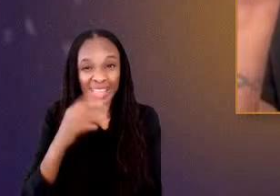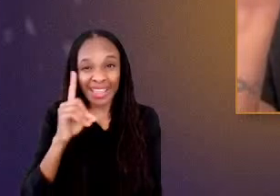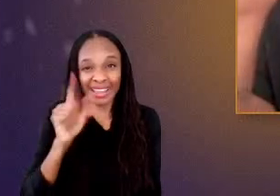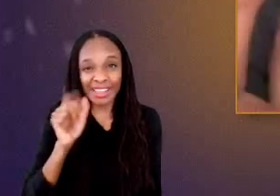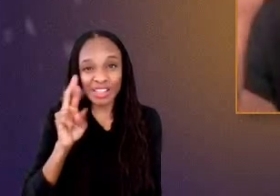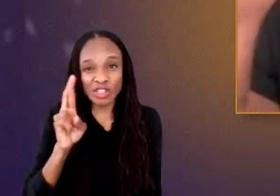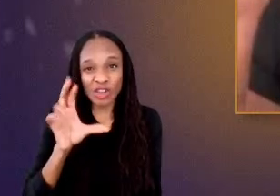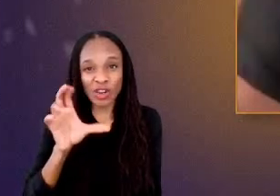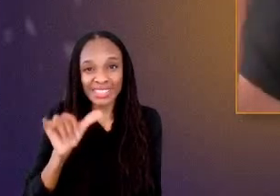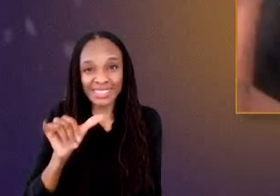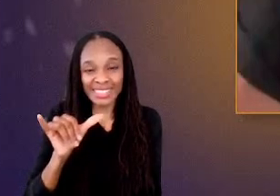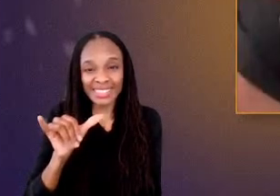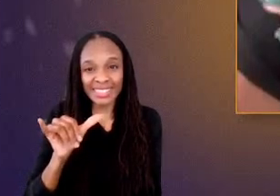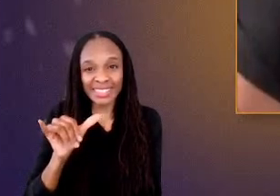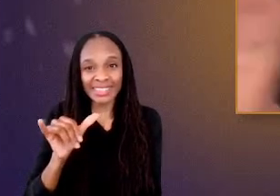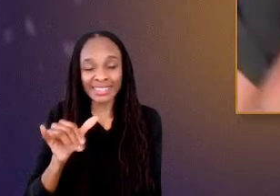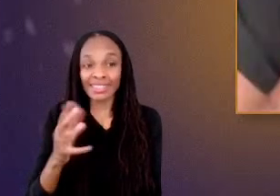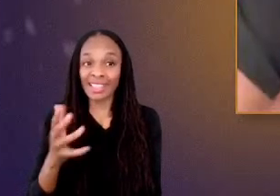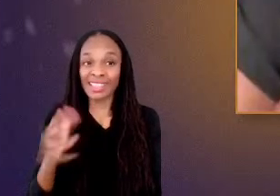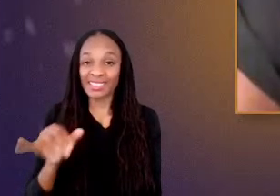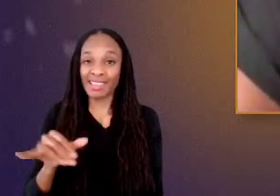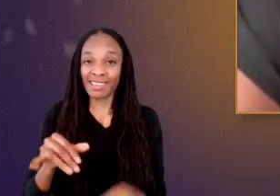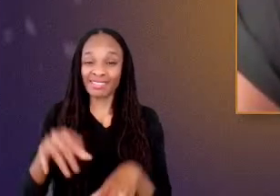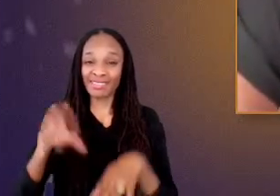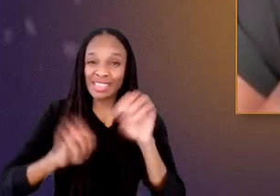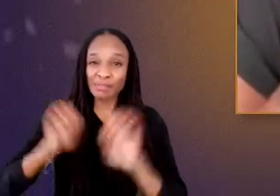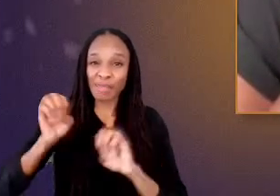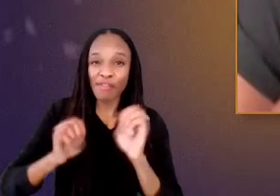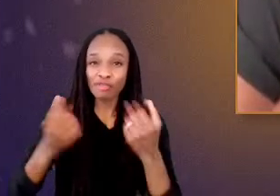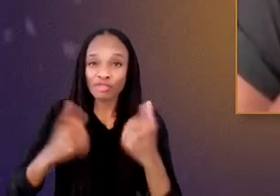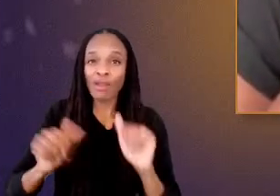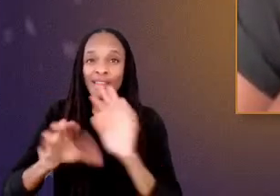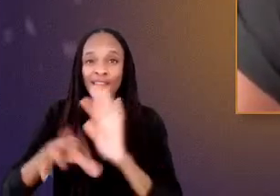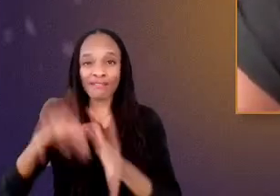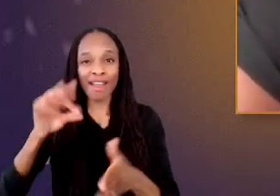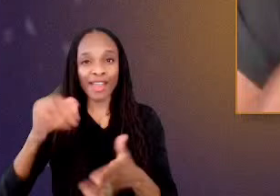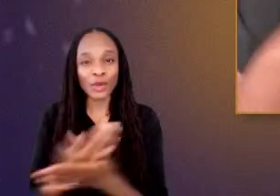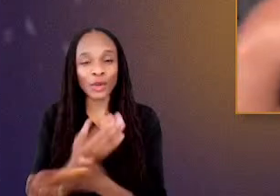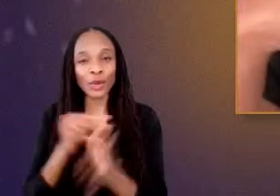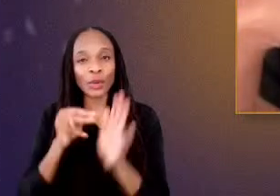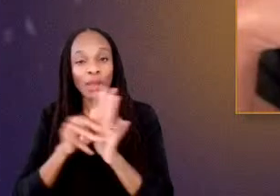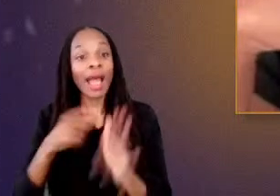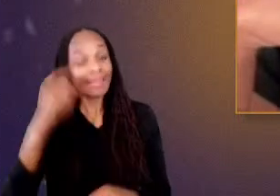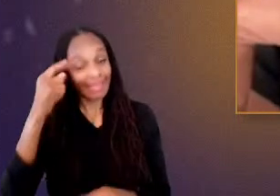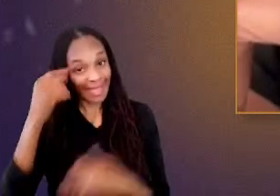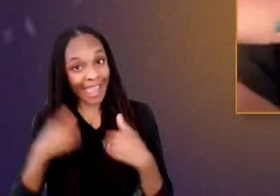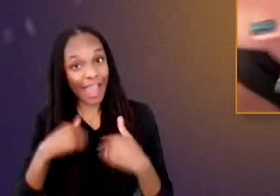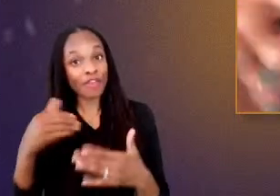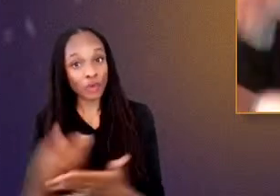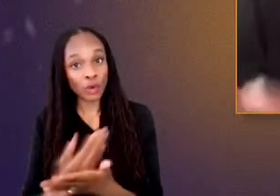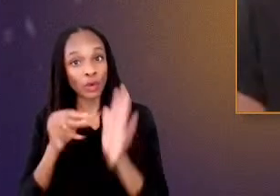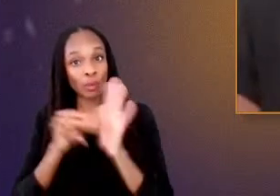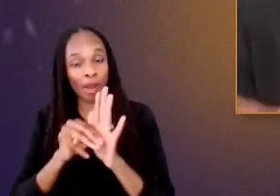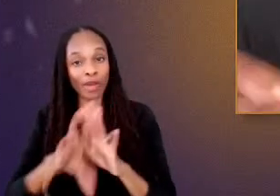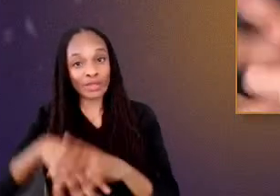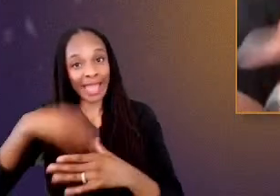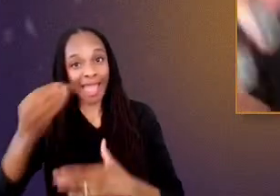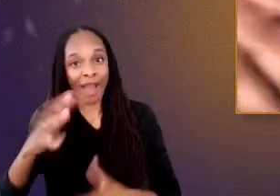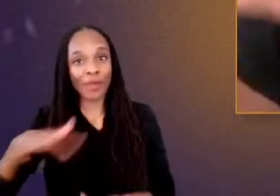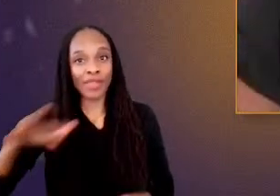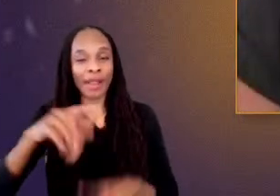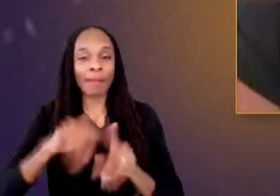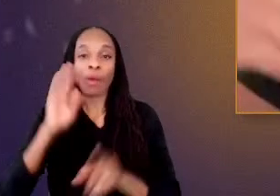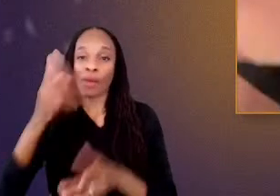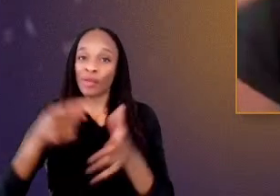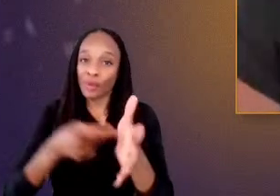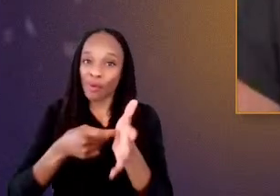know, it's kind of an experiment, you know, of trying to find new models. And I think that there are new models out there, but it, you know, it's going to